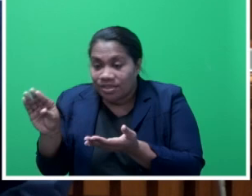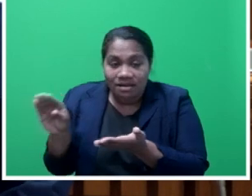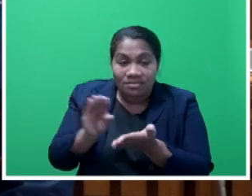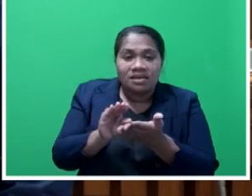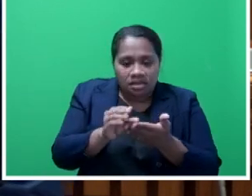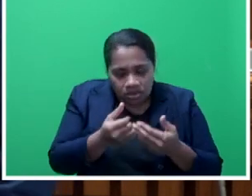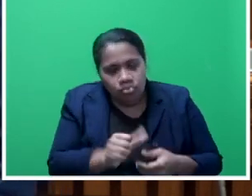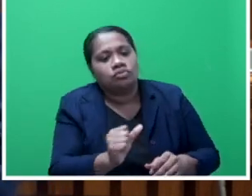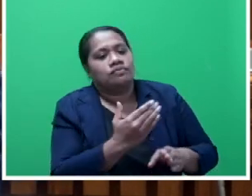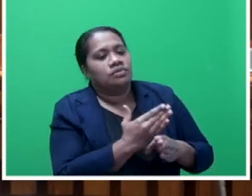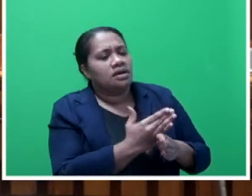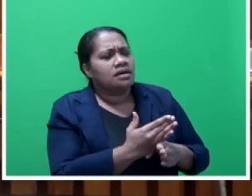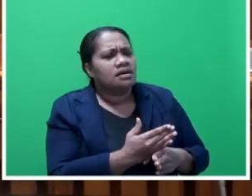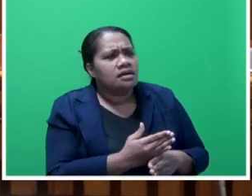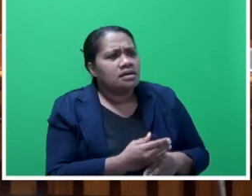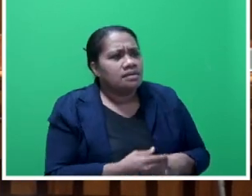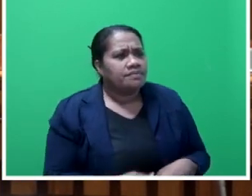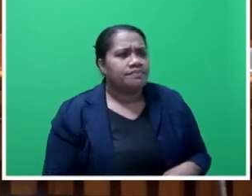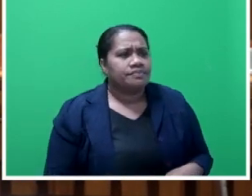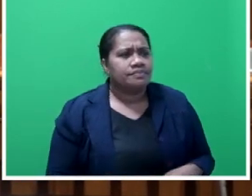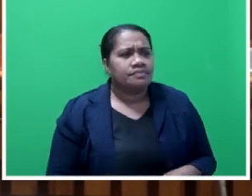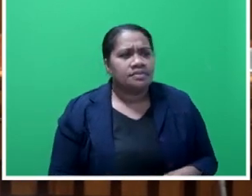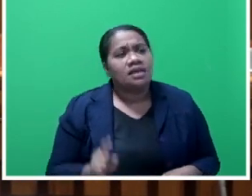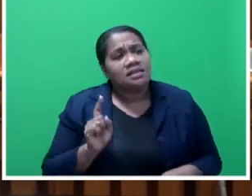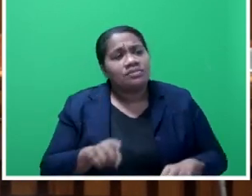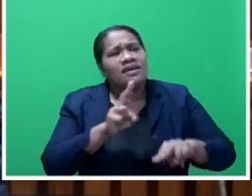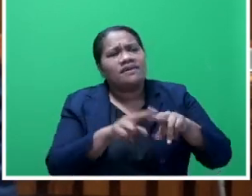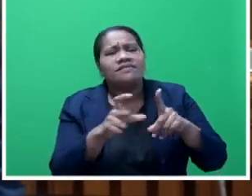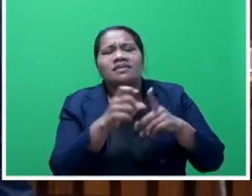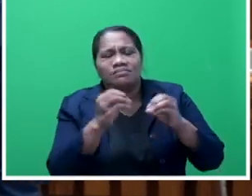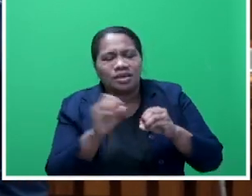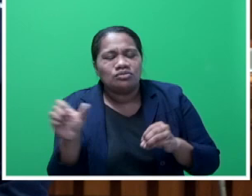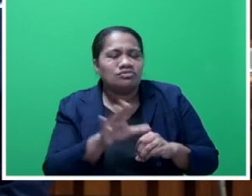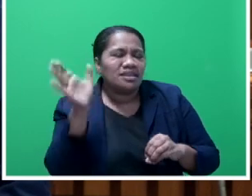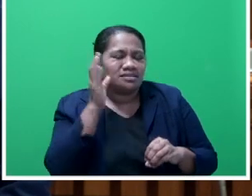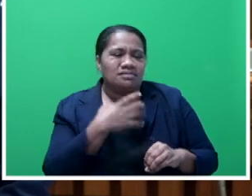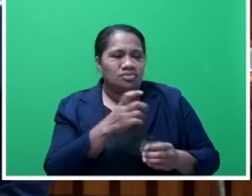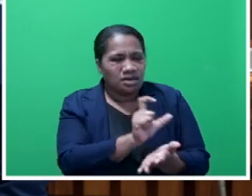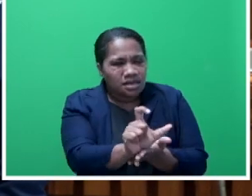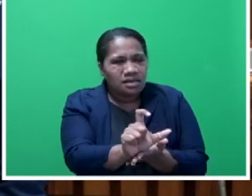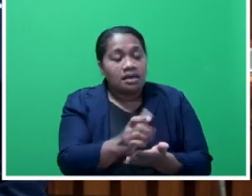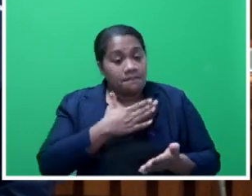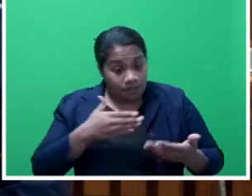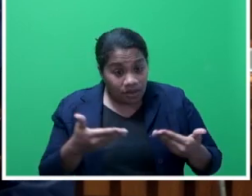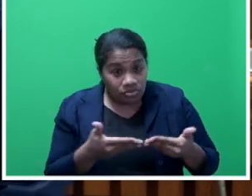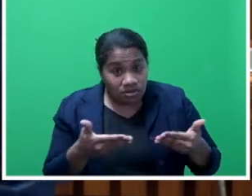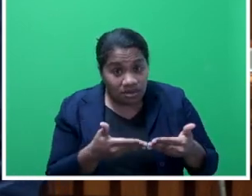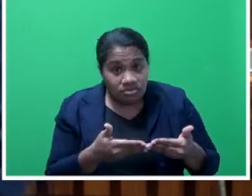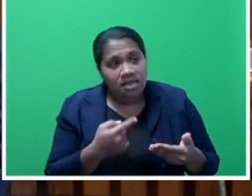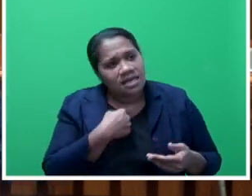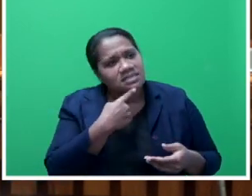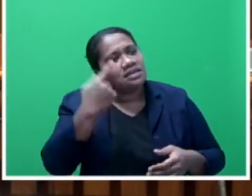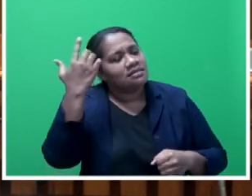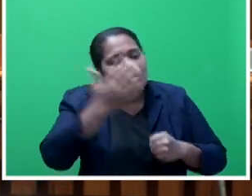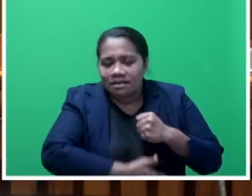there has been no call on the guarantee, it was in relation to FDB. You should listen a lot more clearly. In my introduction of the motion, I said, never